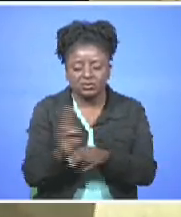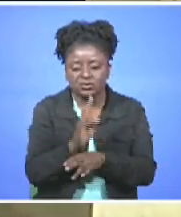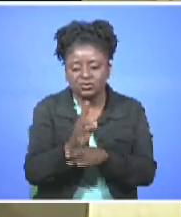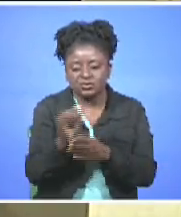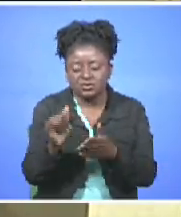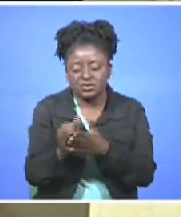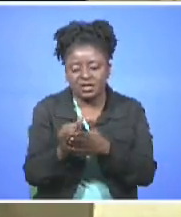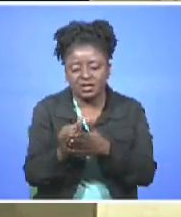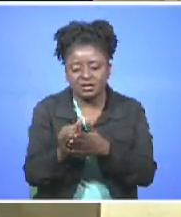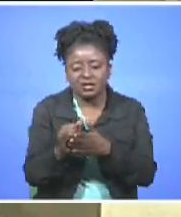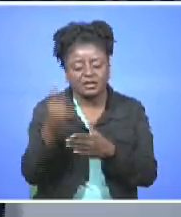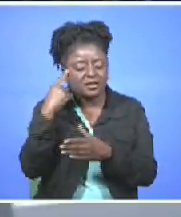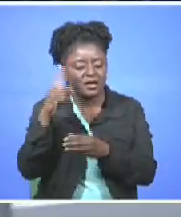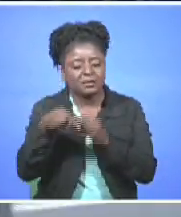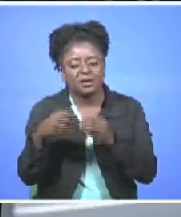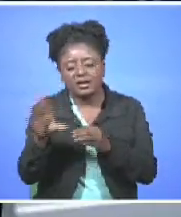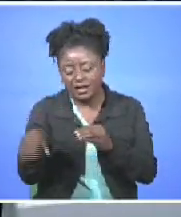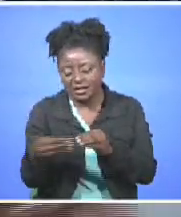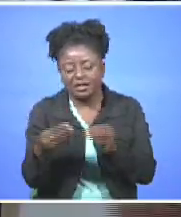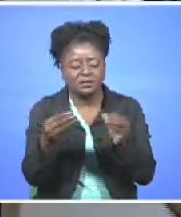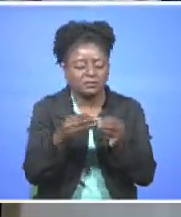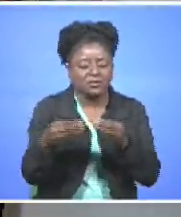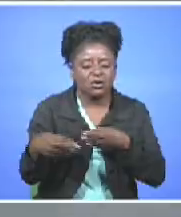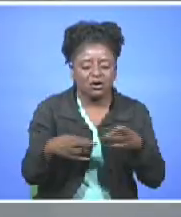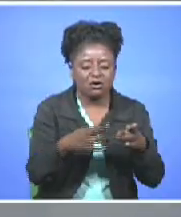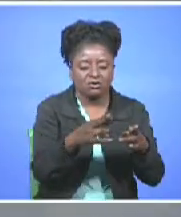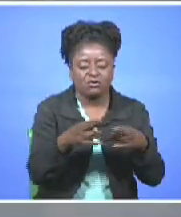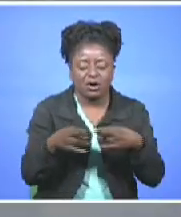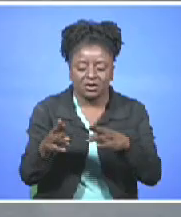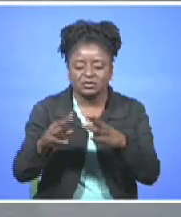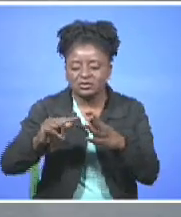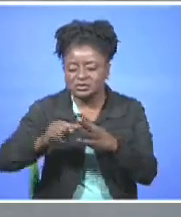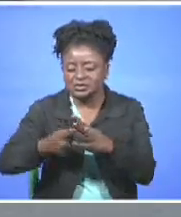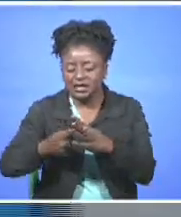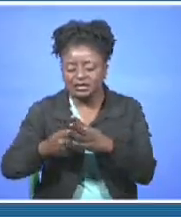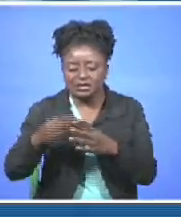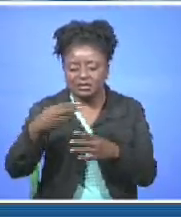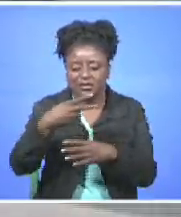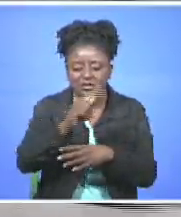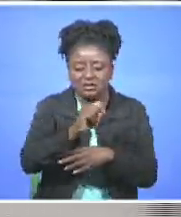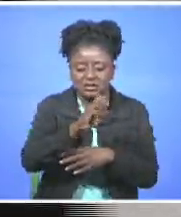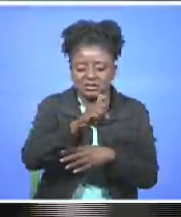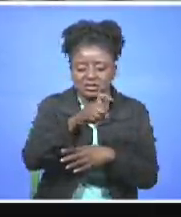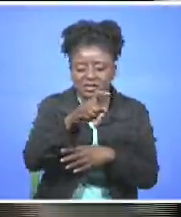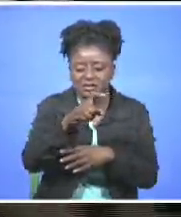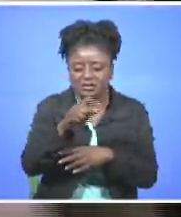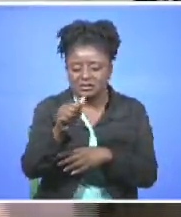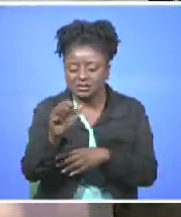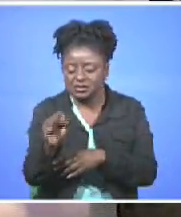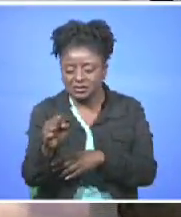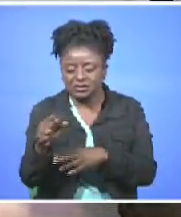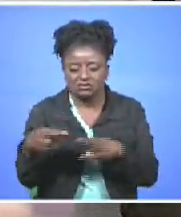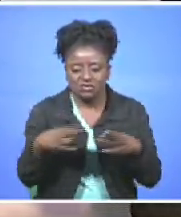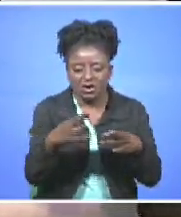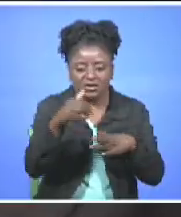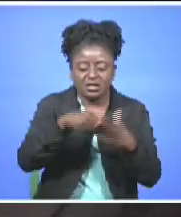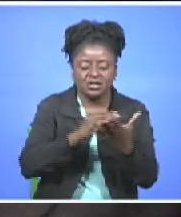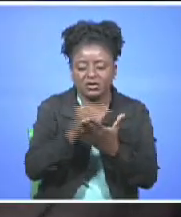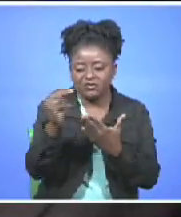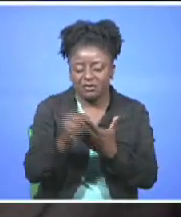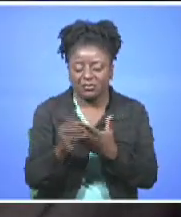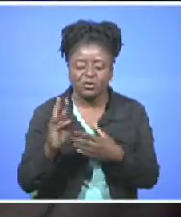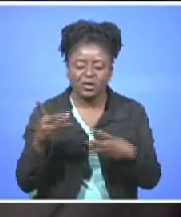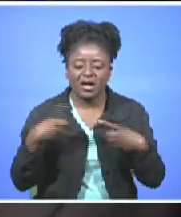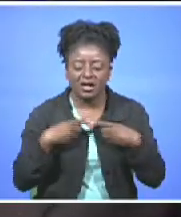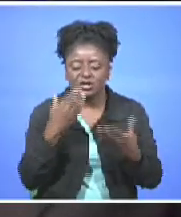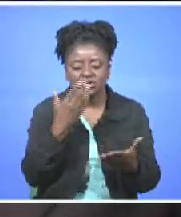routes. Bahamasair launched its Houston, Texas route in November, which he says is still under evaluation for longevity. We had a very good Christmas